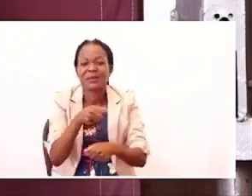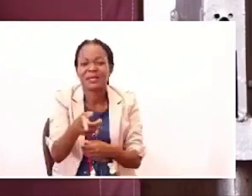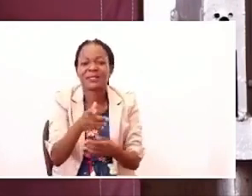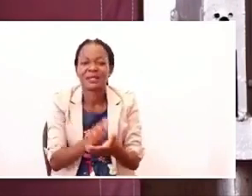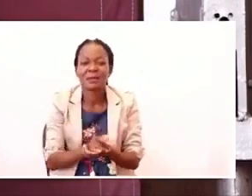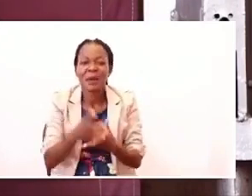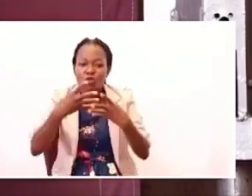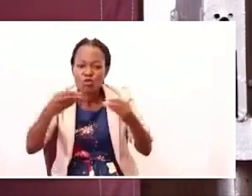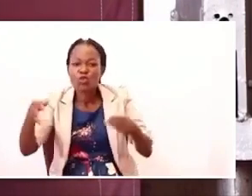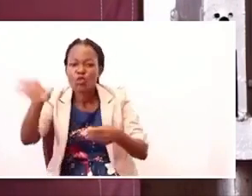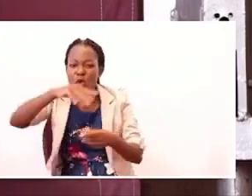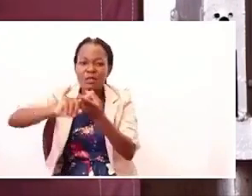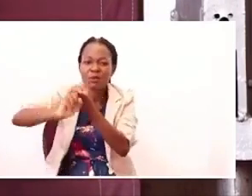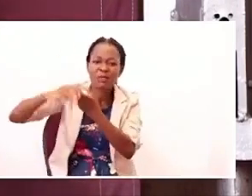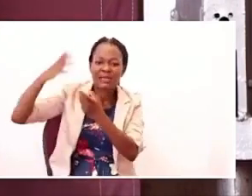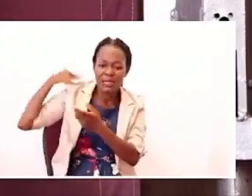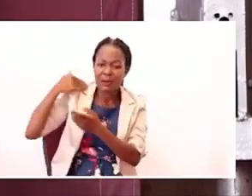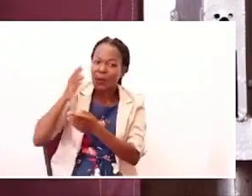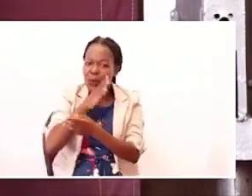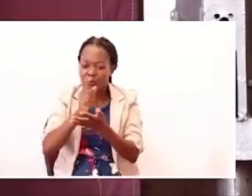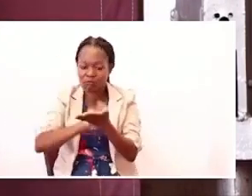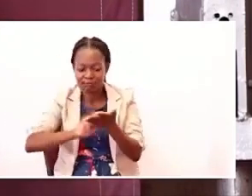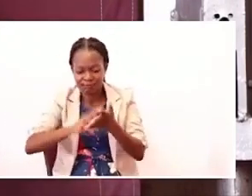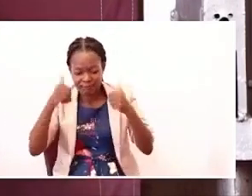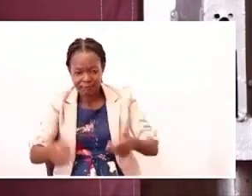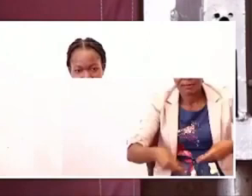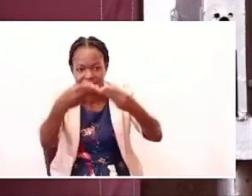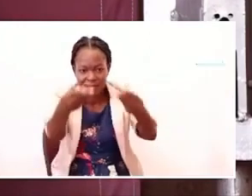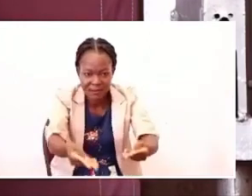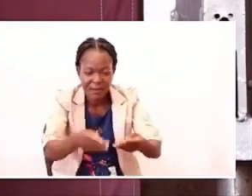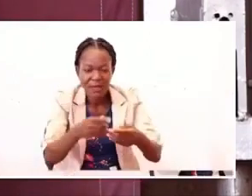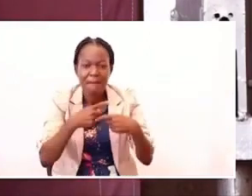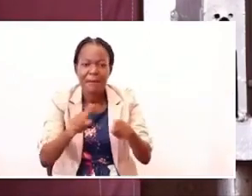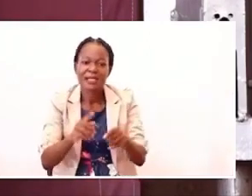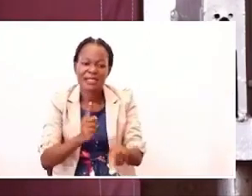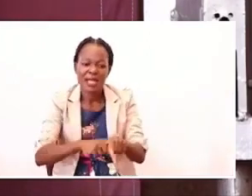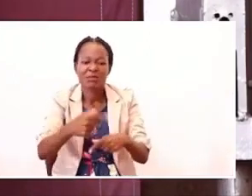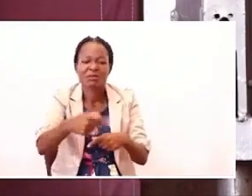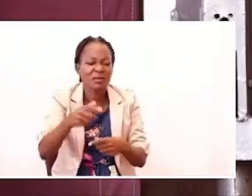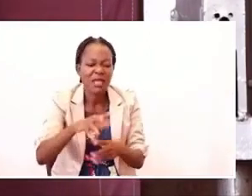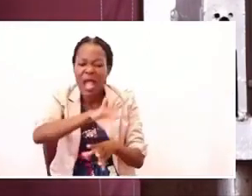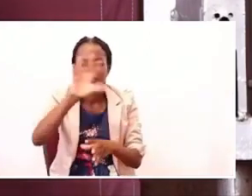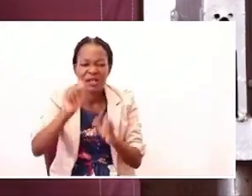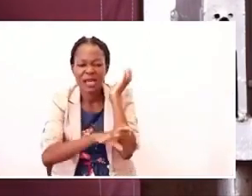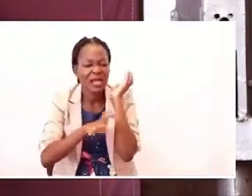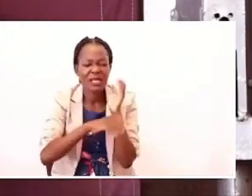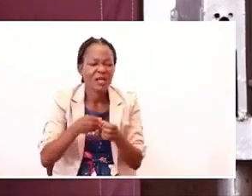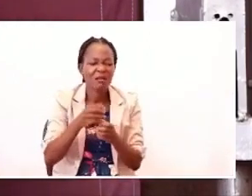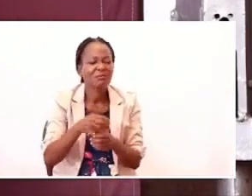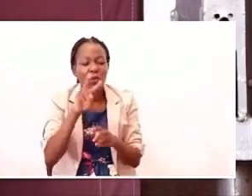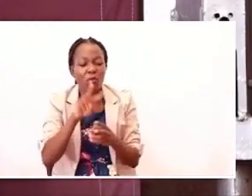because the solutions were put on the table for us. But we're enticed by a carrot that looked